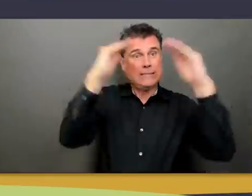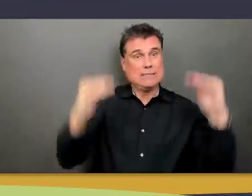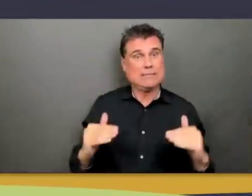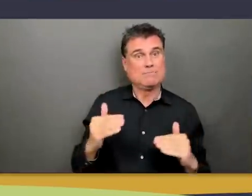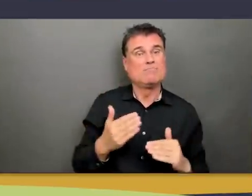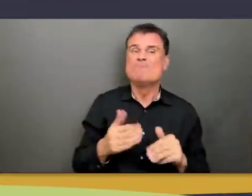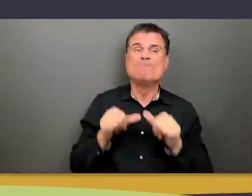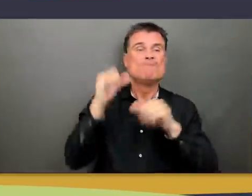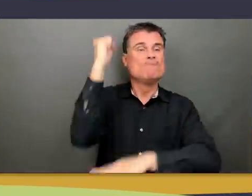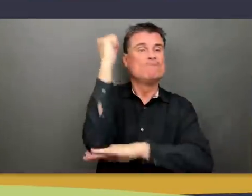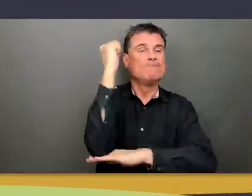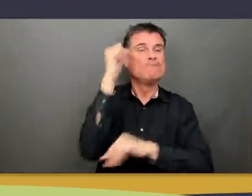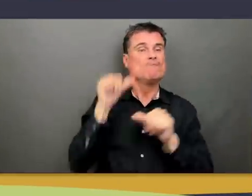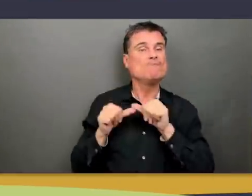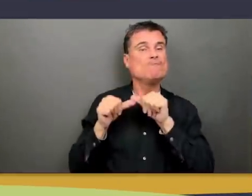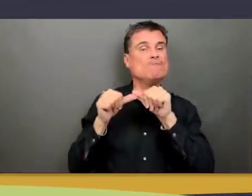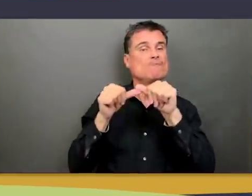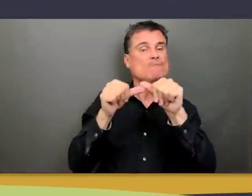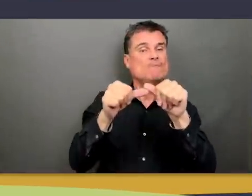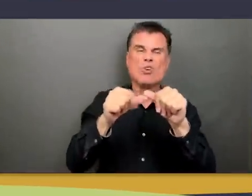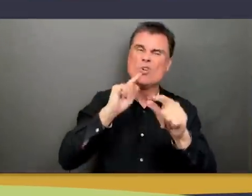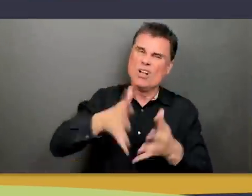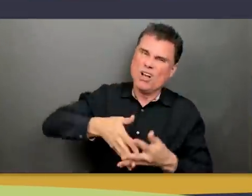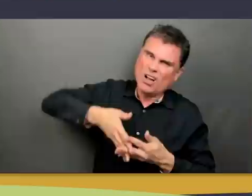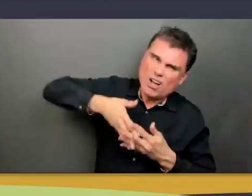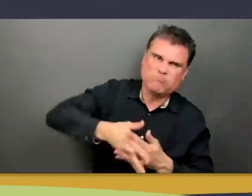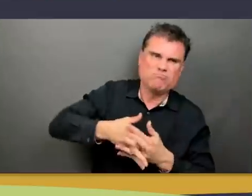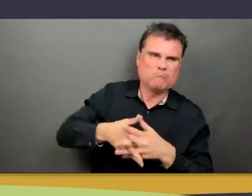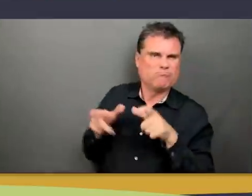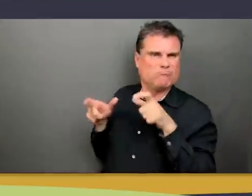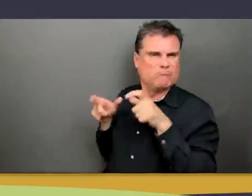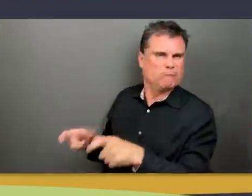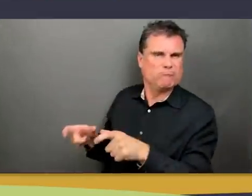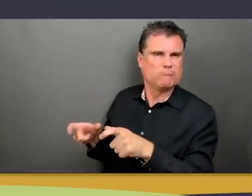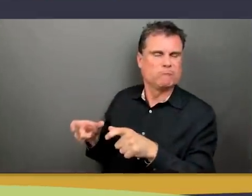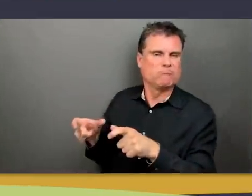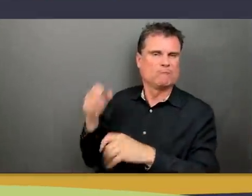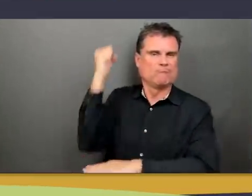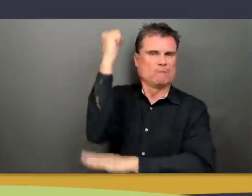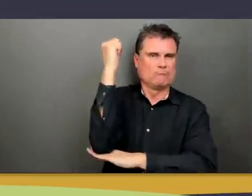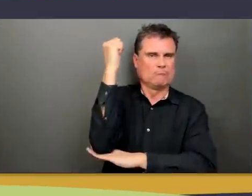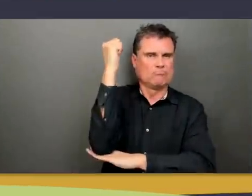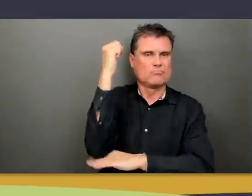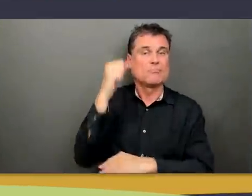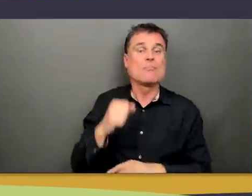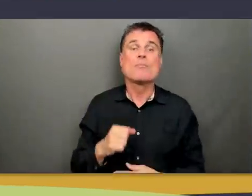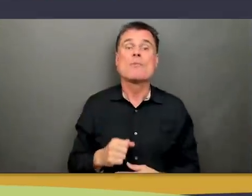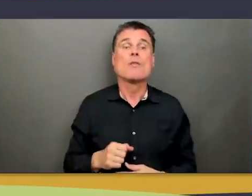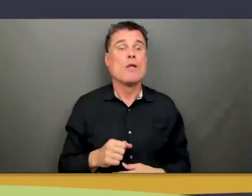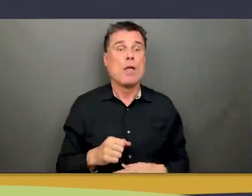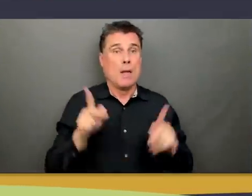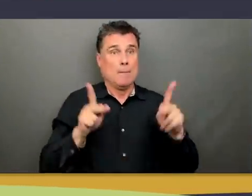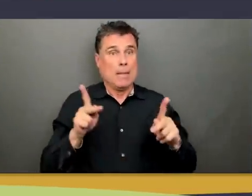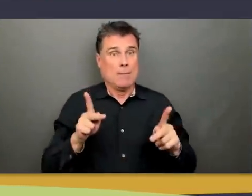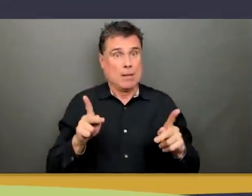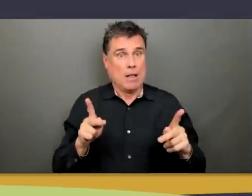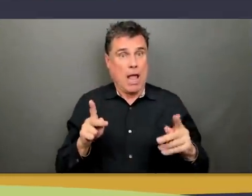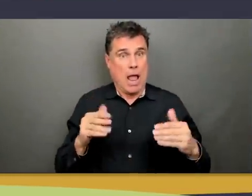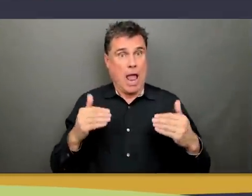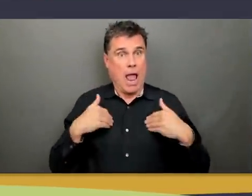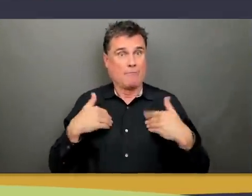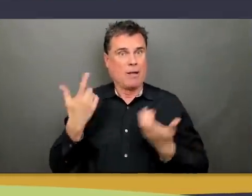society. Now, where privilege exists, there resides the most power to make change. That's why